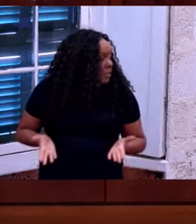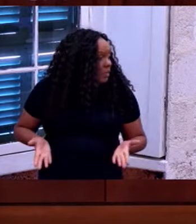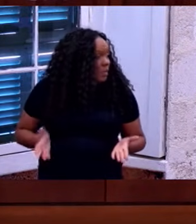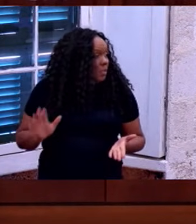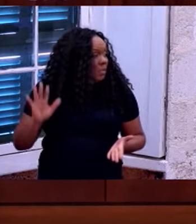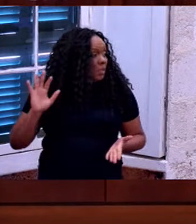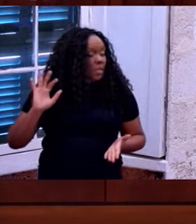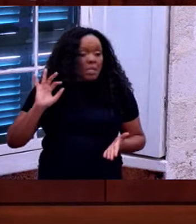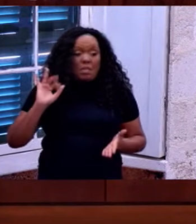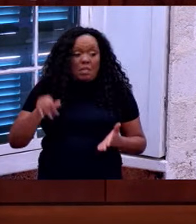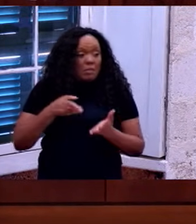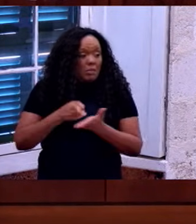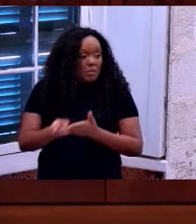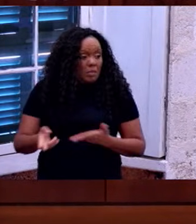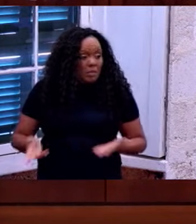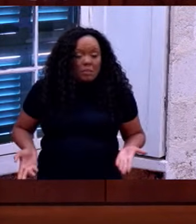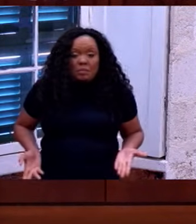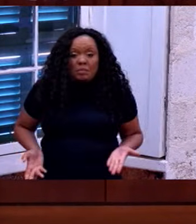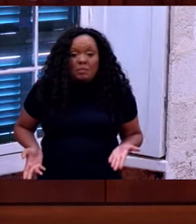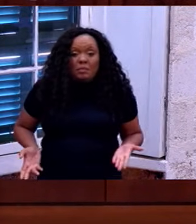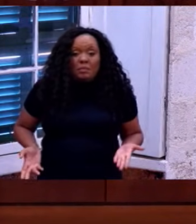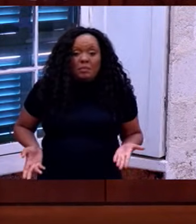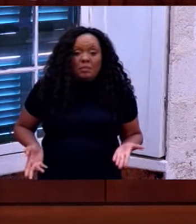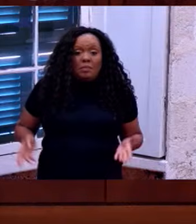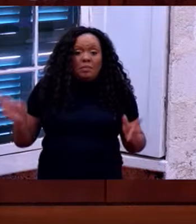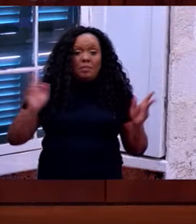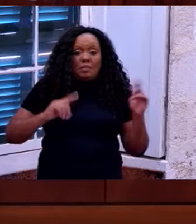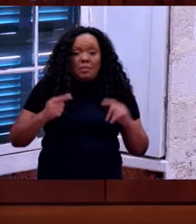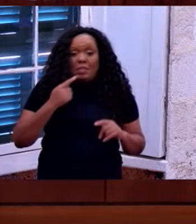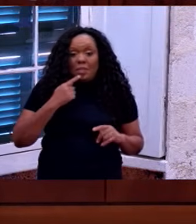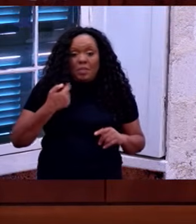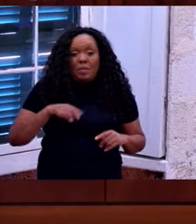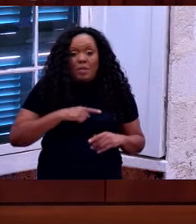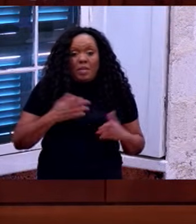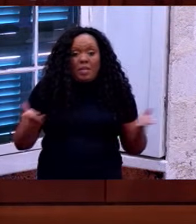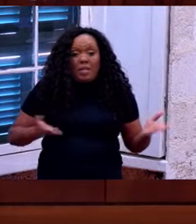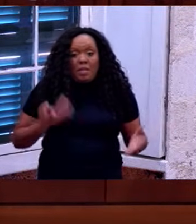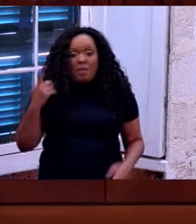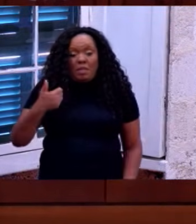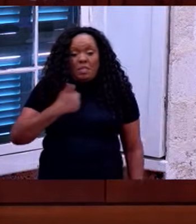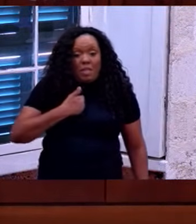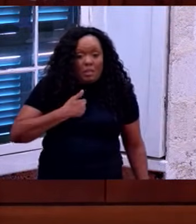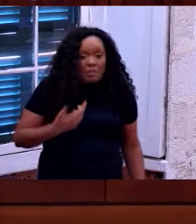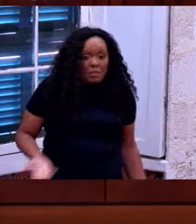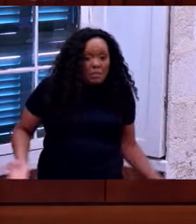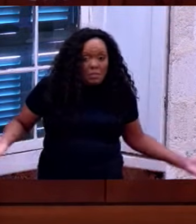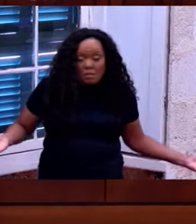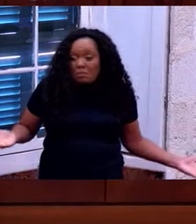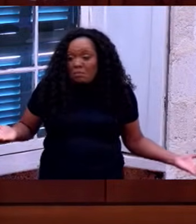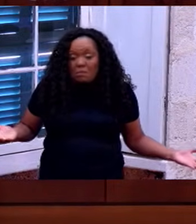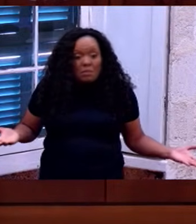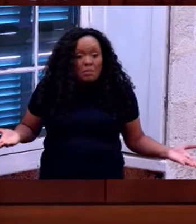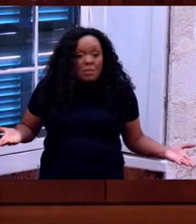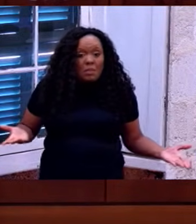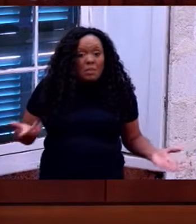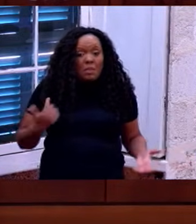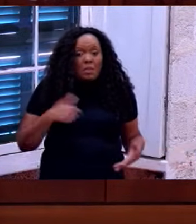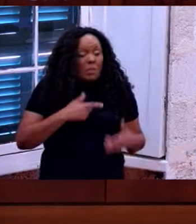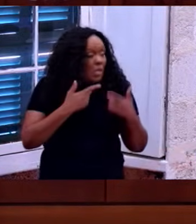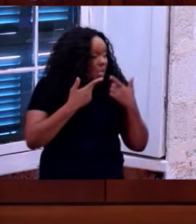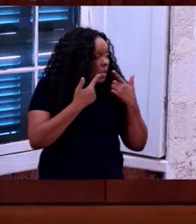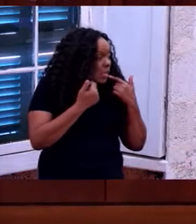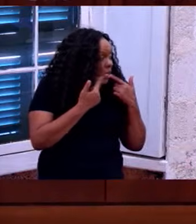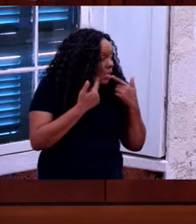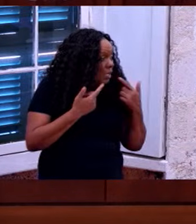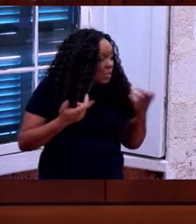reality, Mr. President. So when people talk about we're just here for ourselves, sometimes again, as I said in the PRC report, we chuckle because people